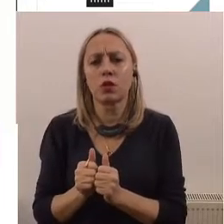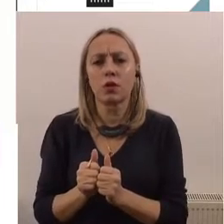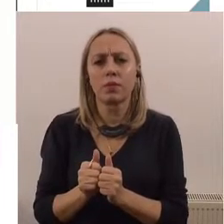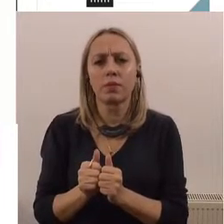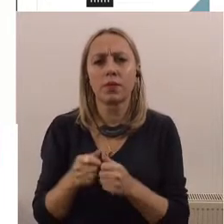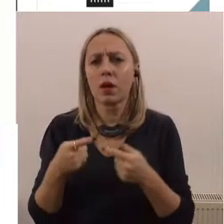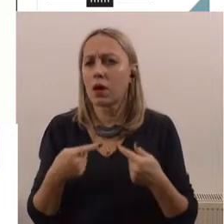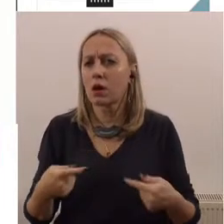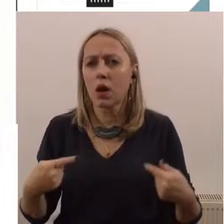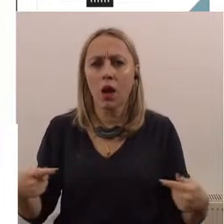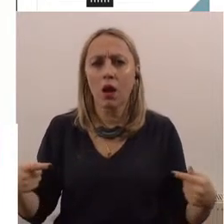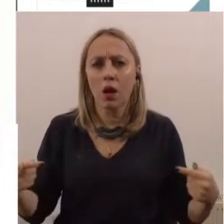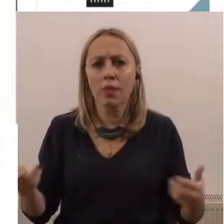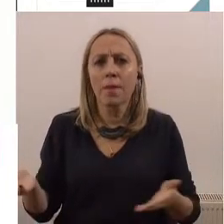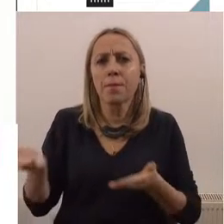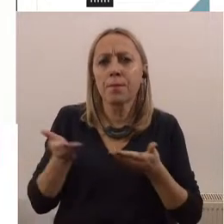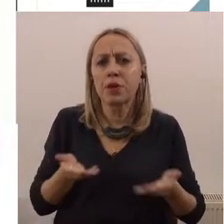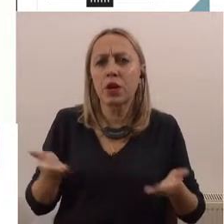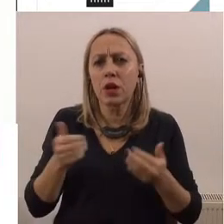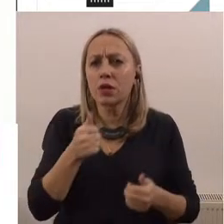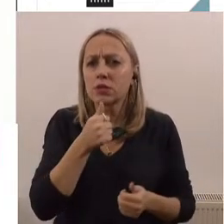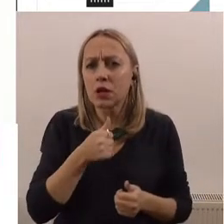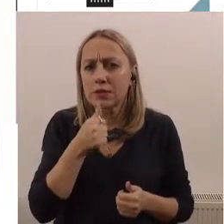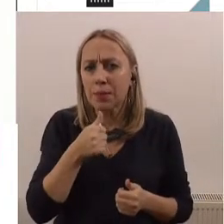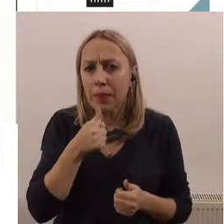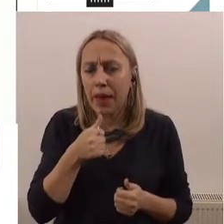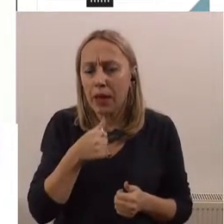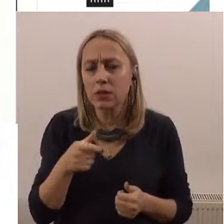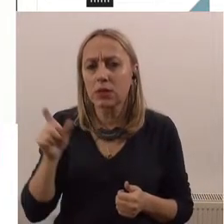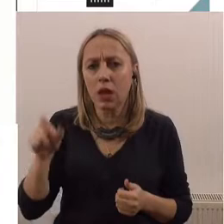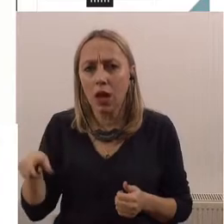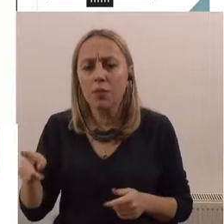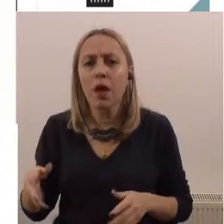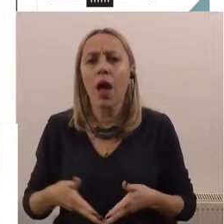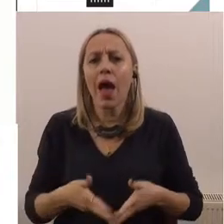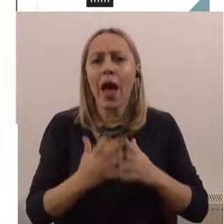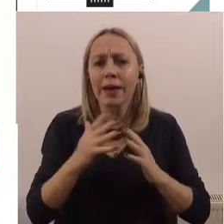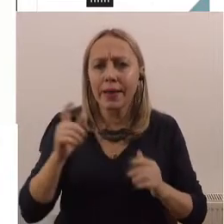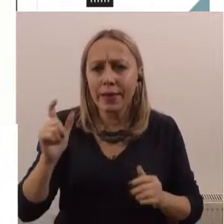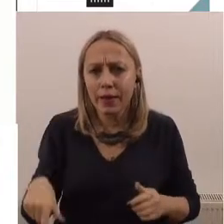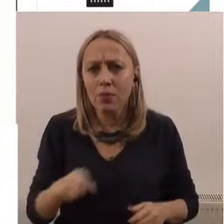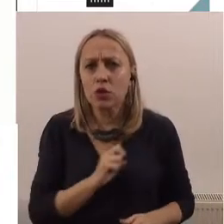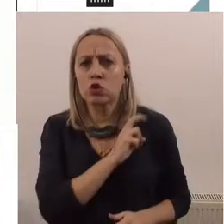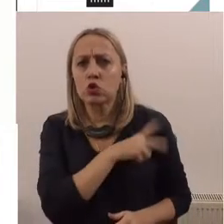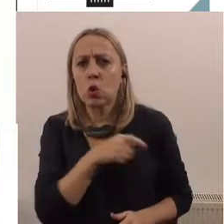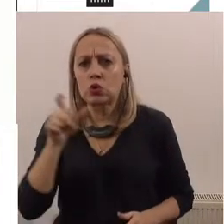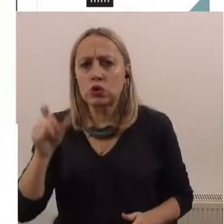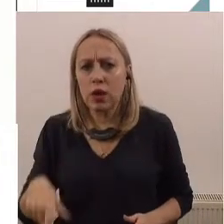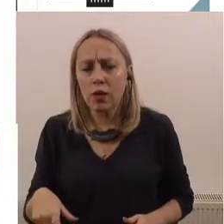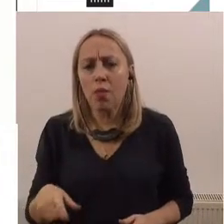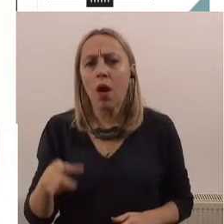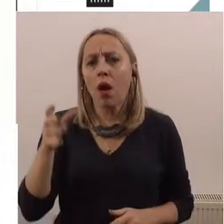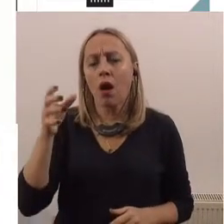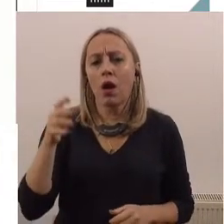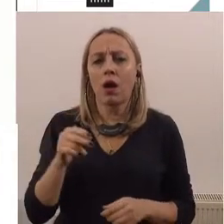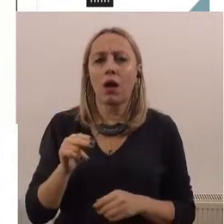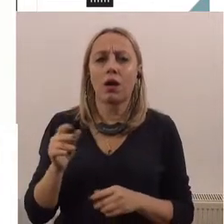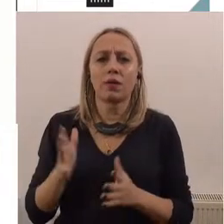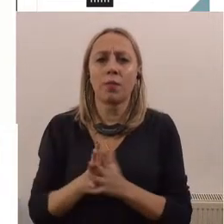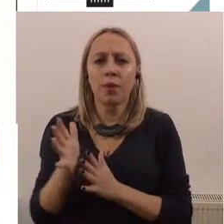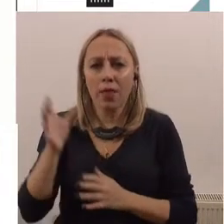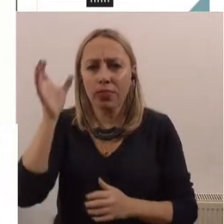creators, I could say, like architects, sociologists, botanists, educators, of